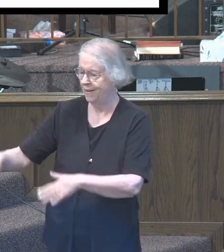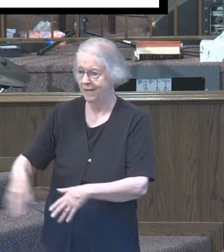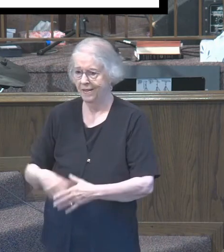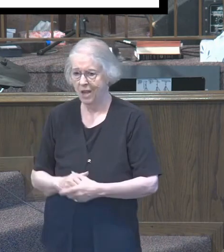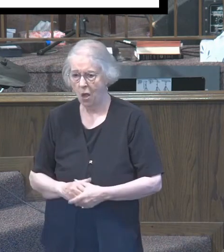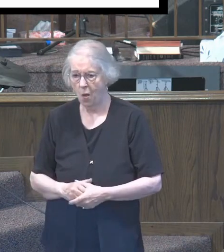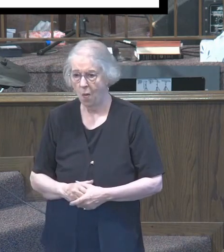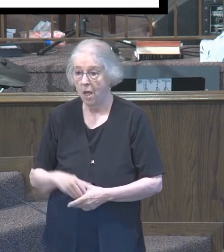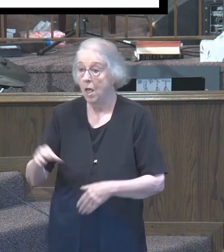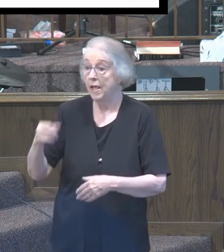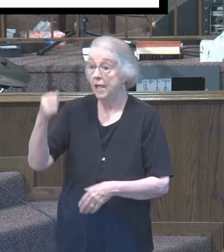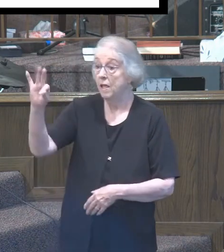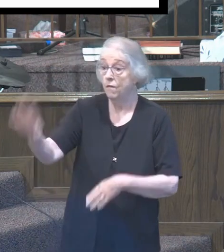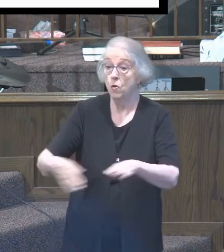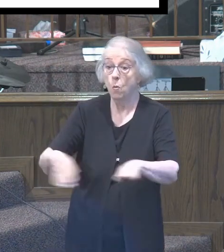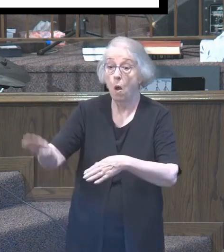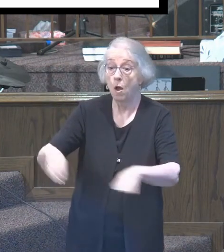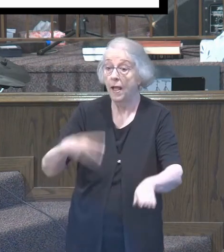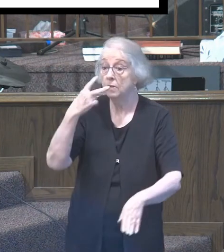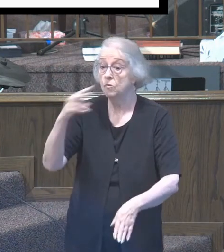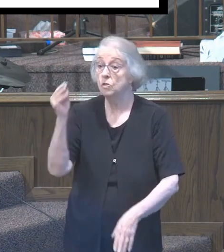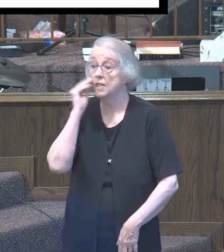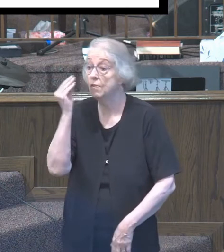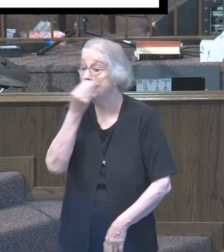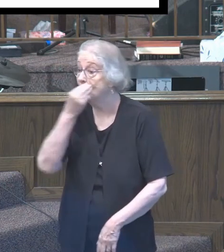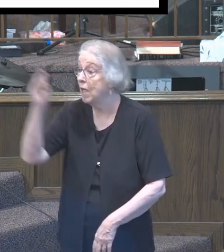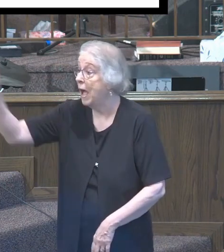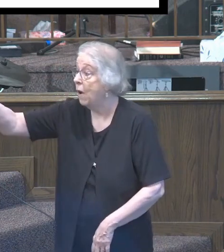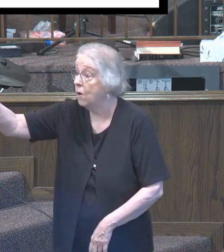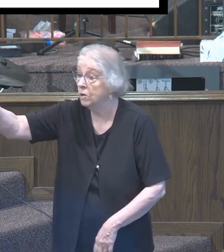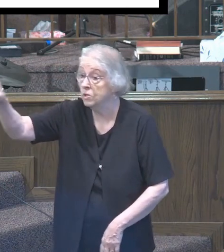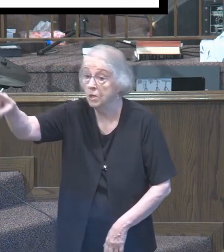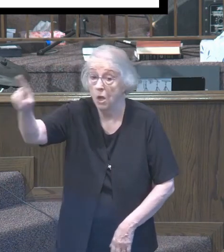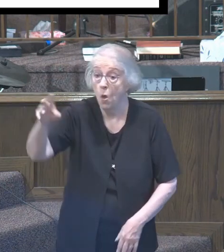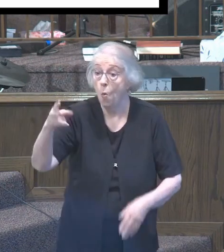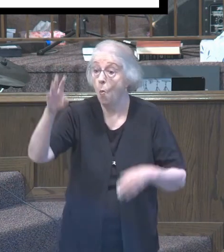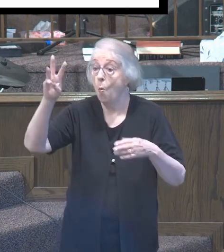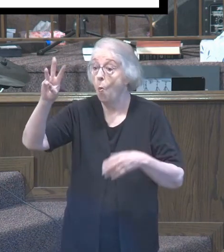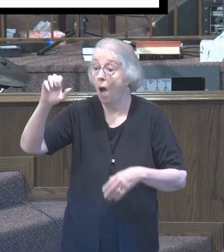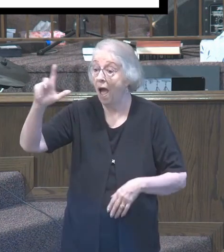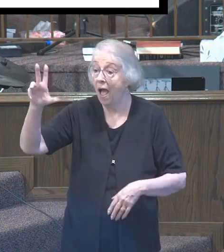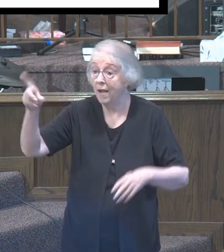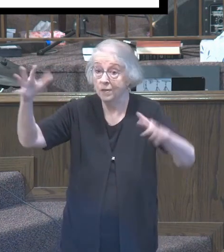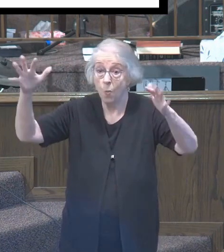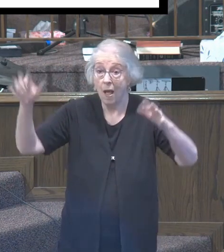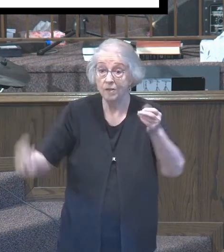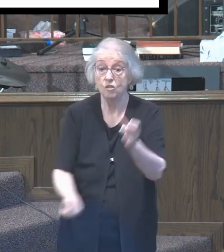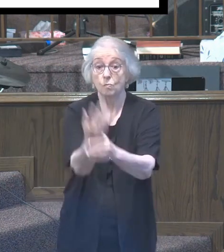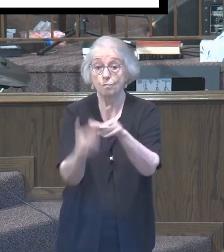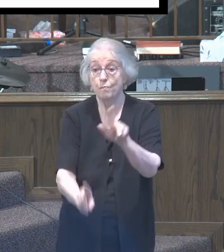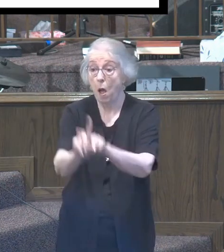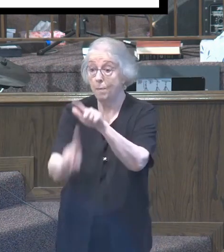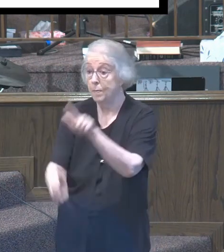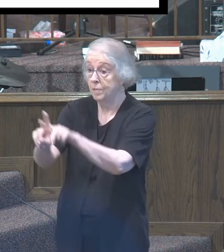the fields and look at the wildflowers. They never primp or shop. But have you ever